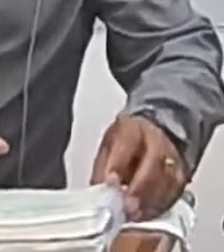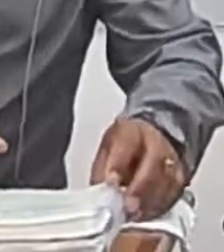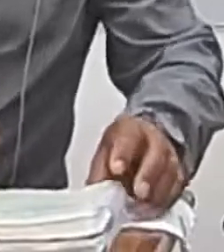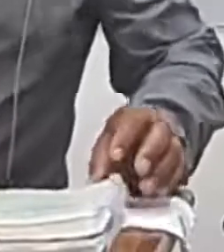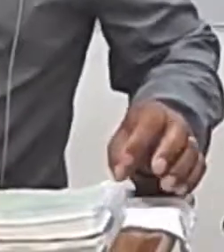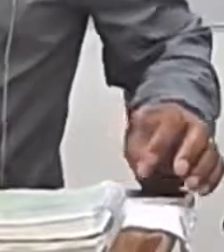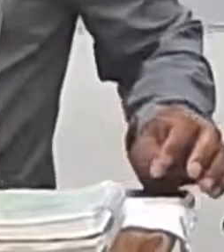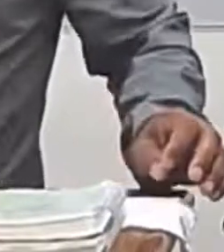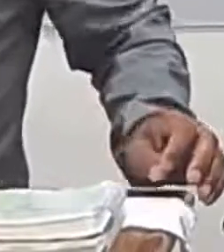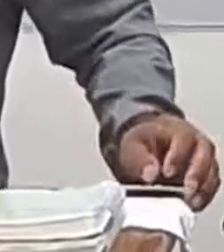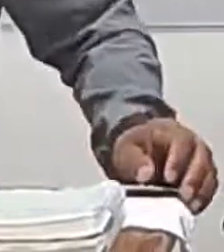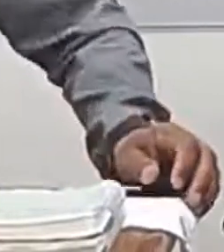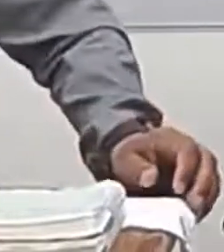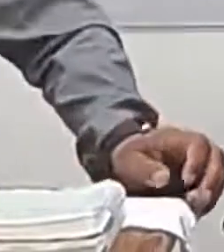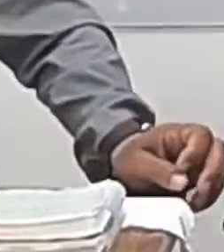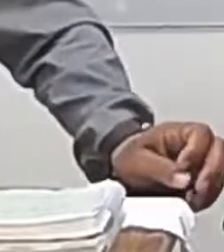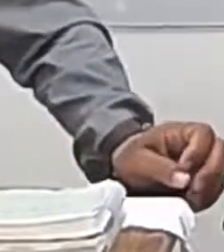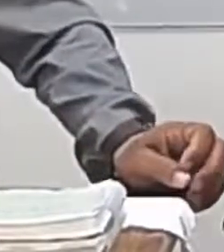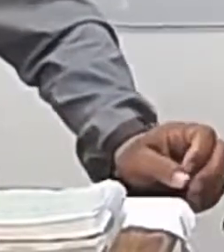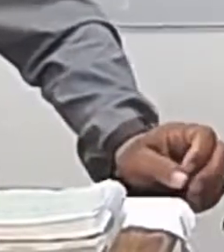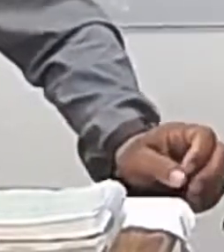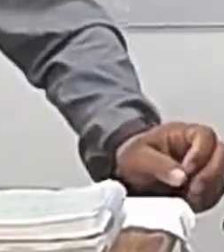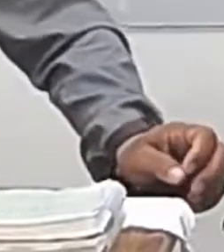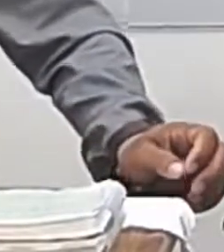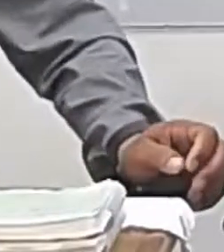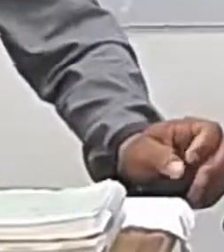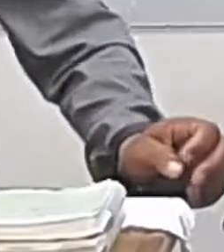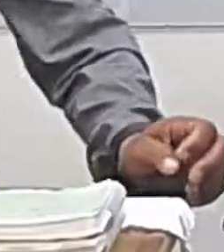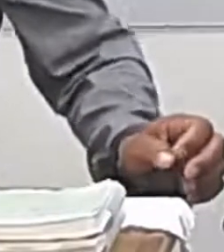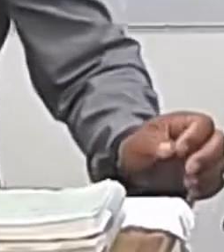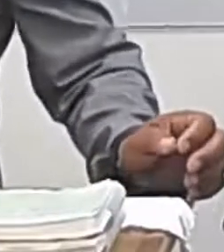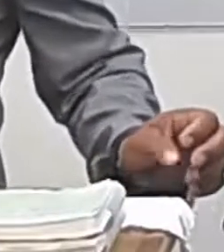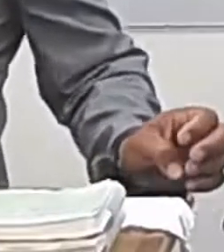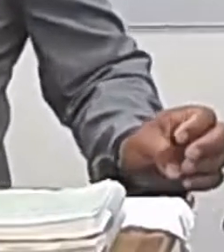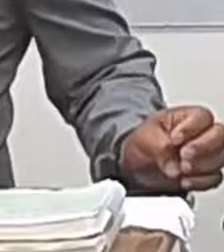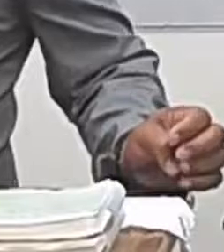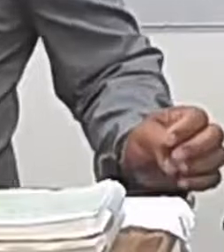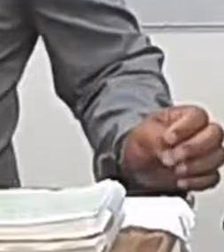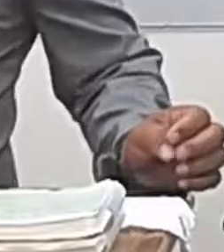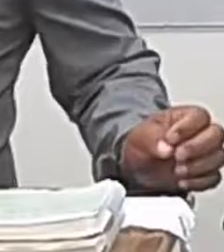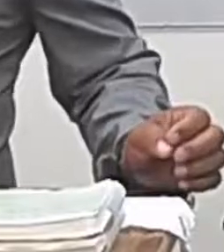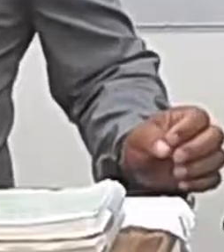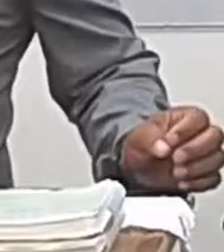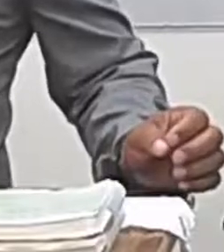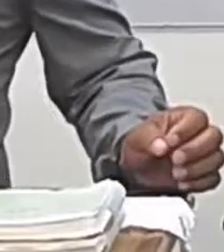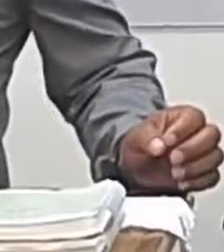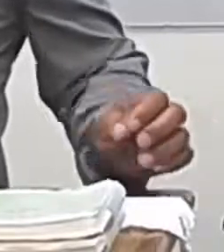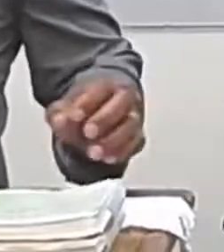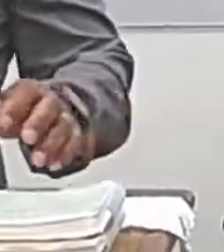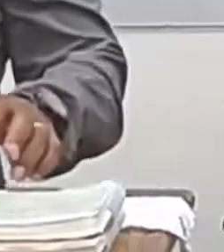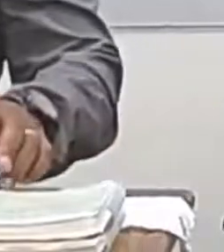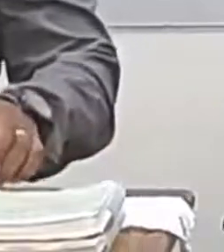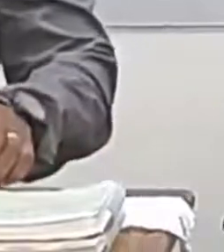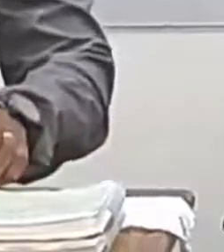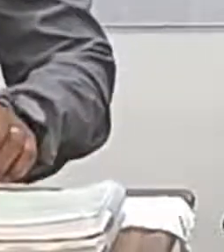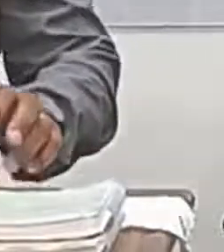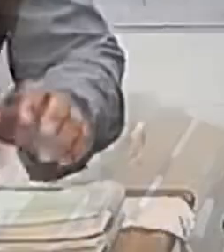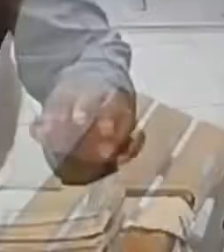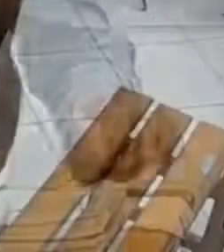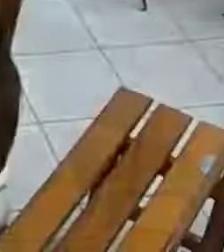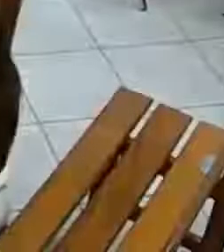And then we're going to say goodbye to the church with the apostolic blessing. And Pastor Ronil is going to pray for the children.